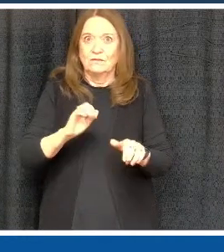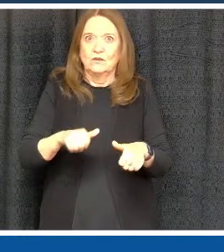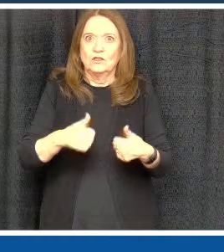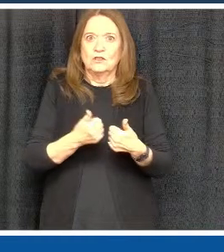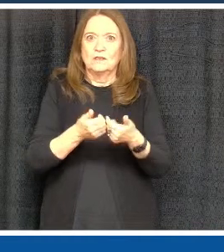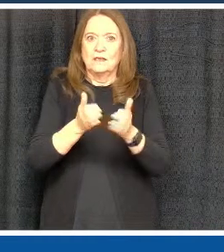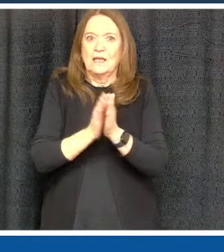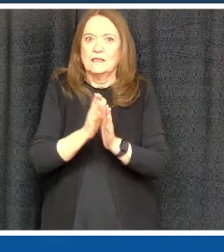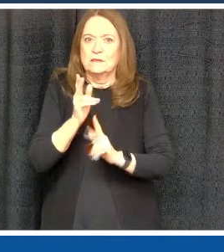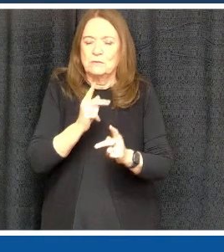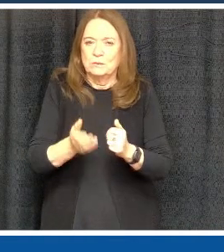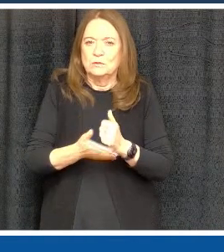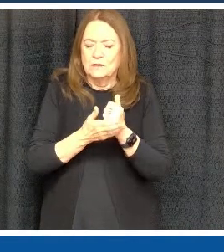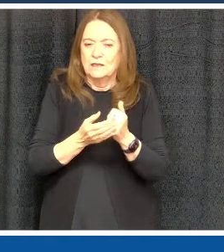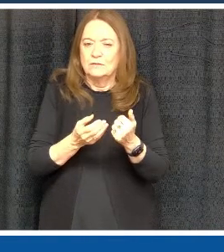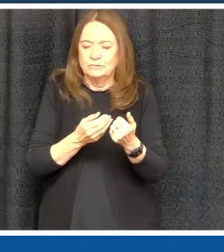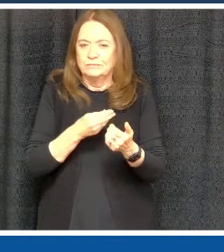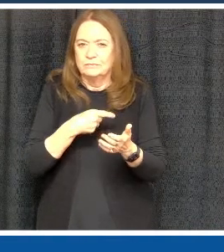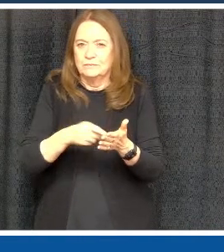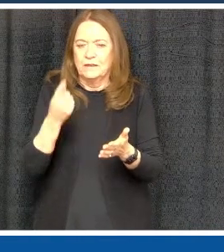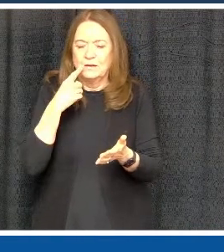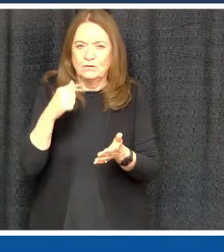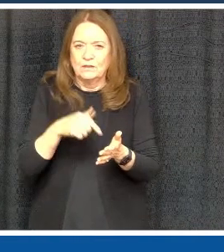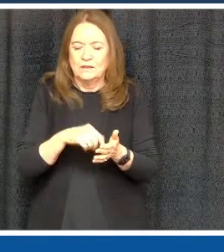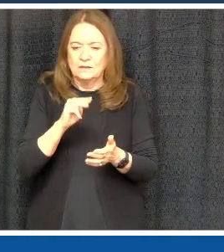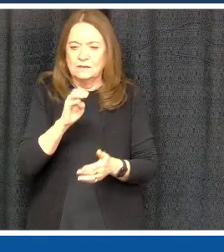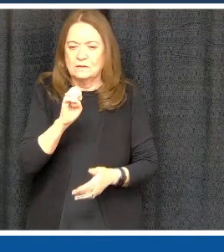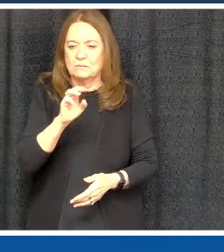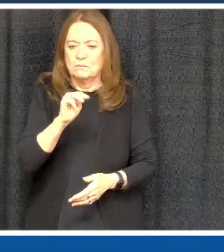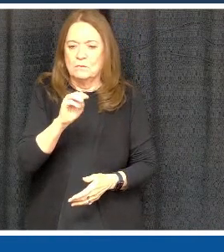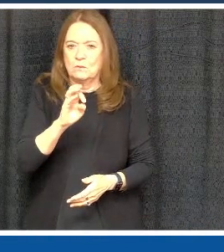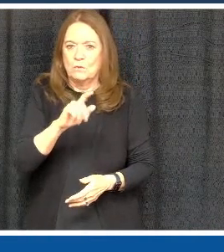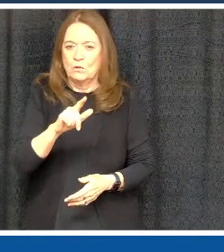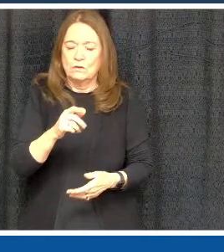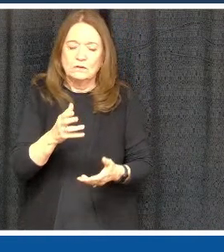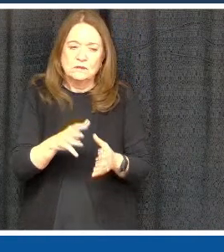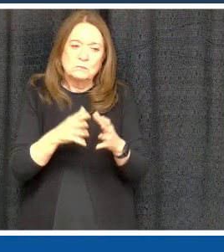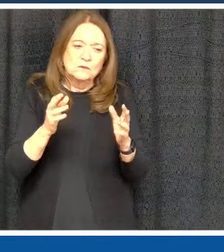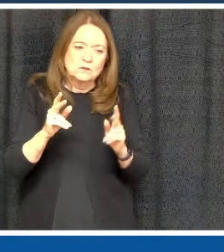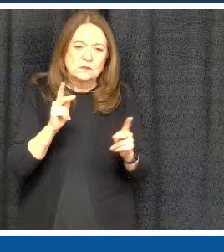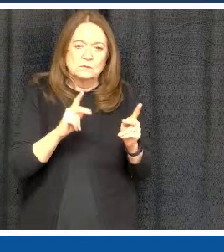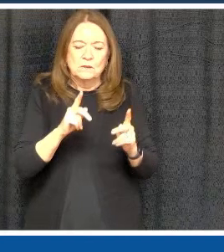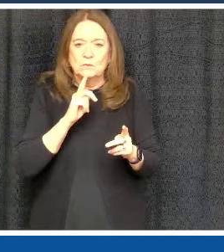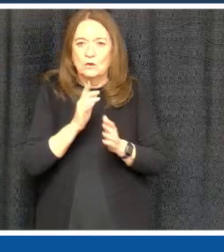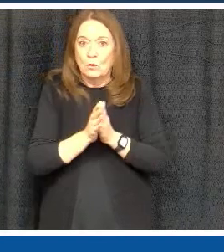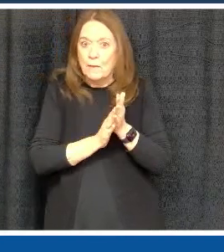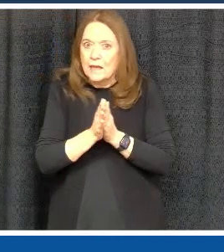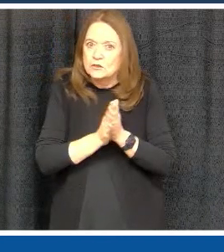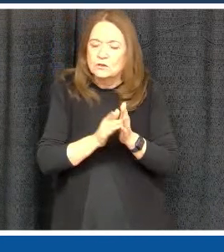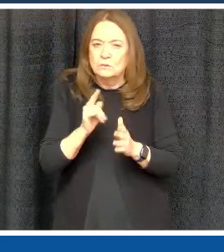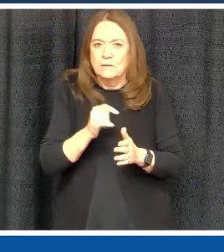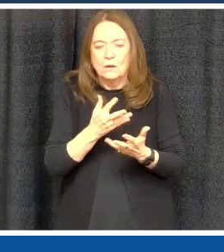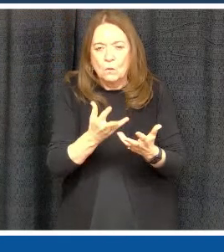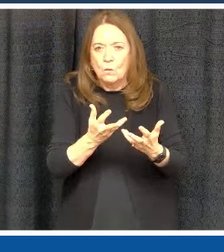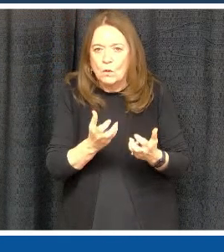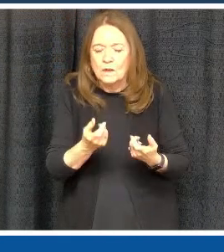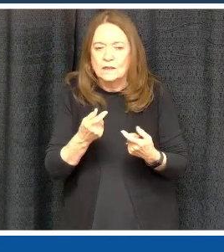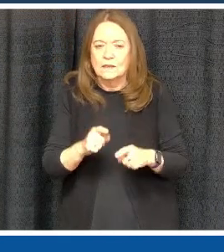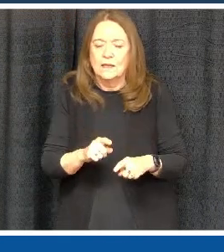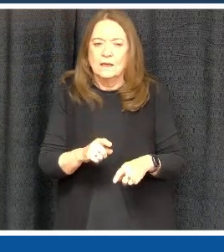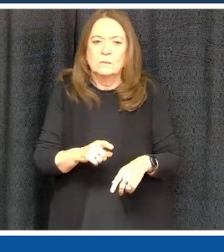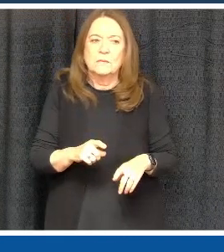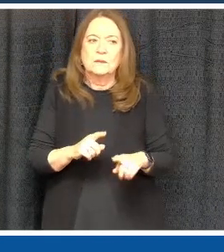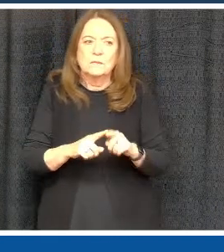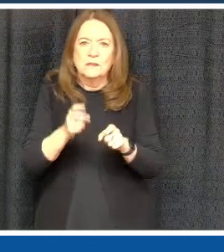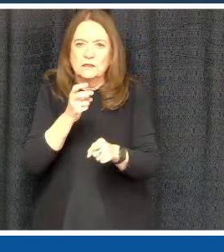ask people to help fund this memorial. As much as people are passionate about it and want to have it,